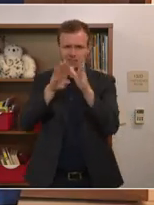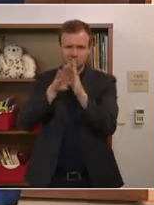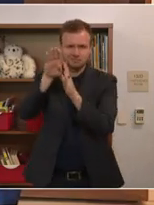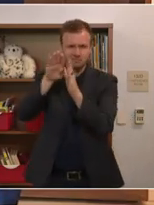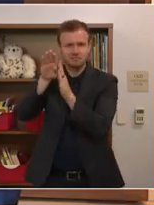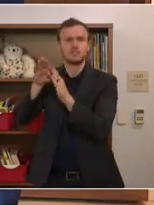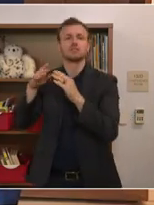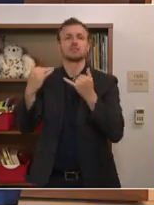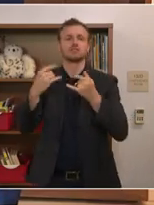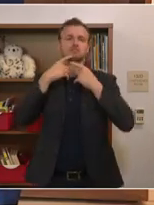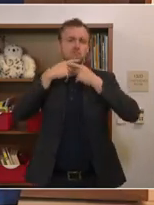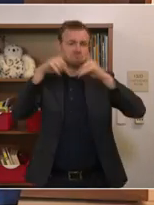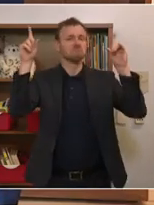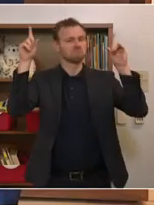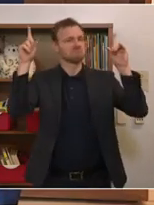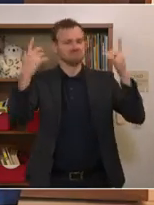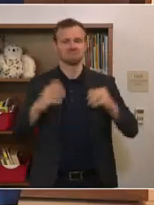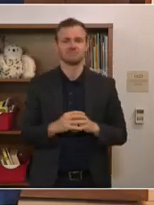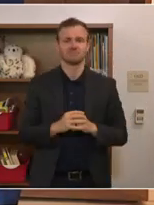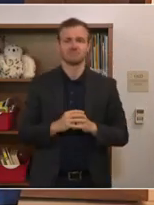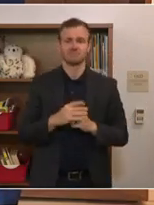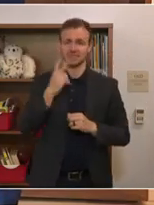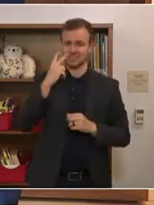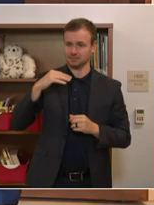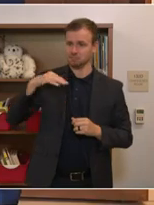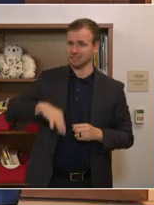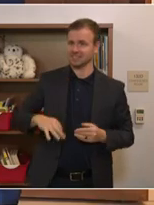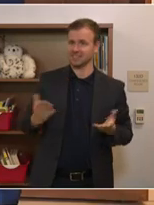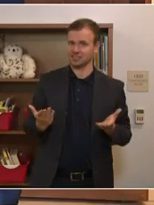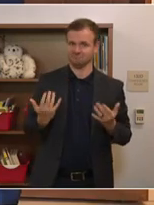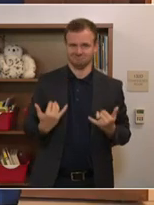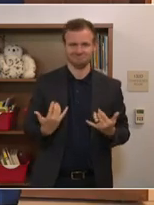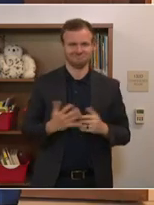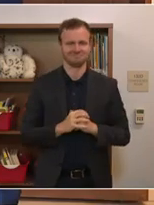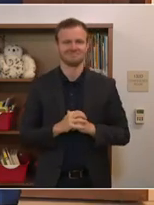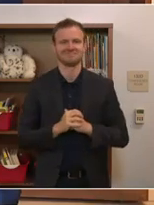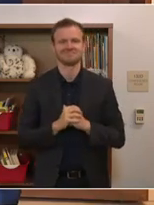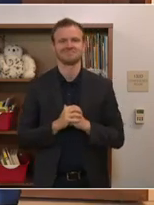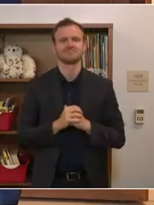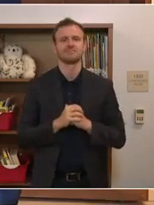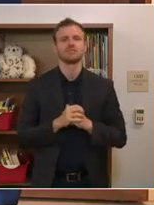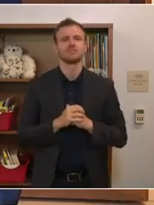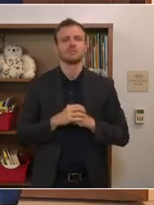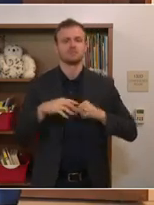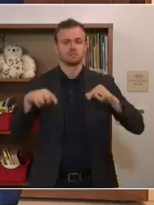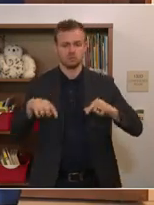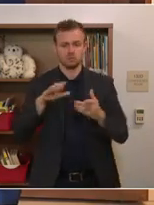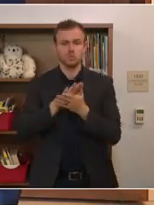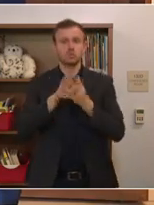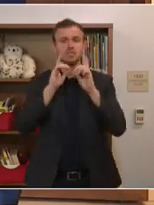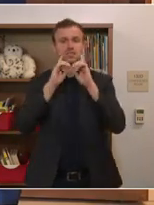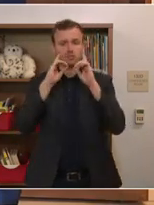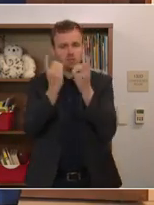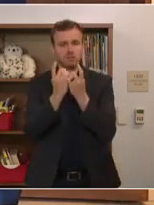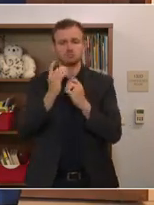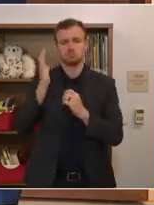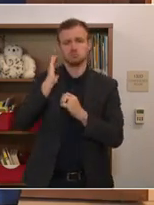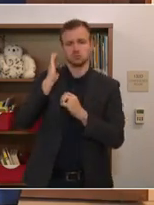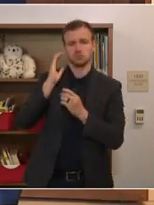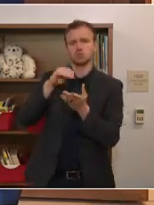for example, are the school district in this region who has regained its school population and is beating its